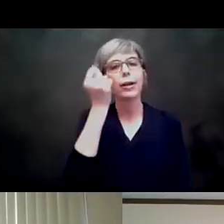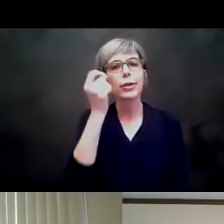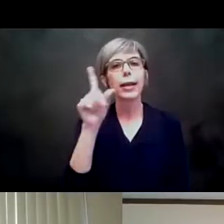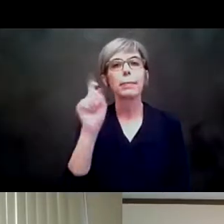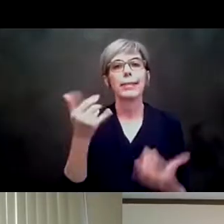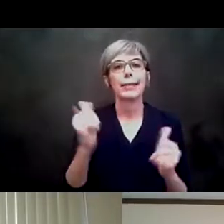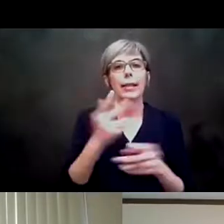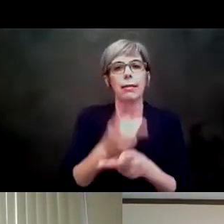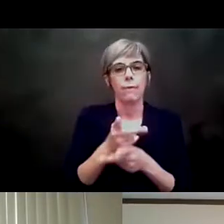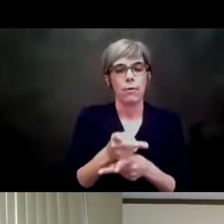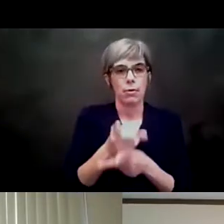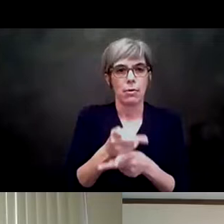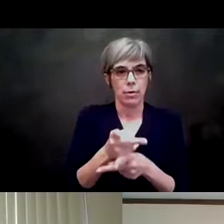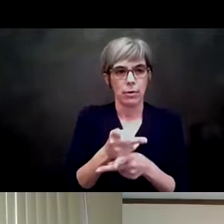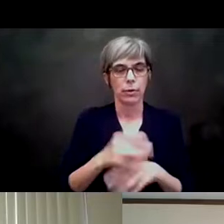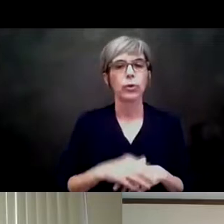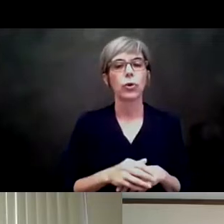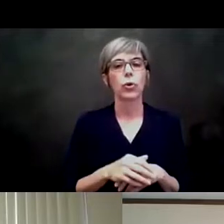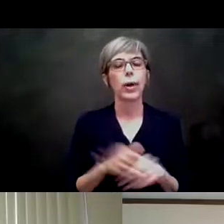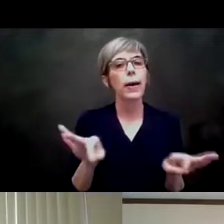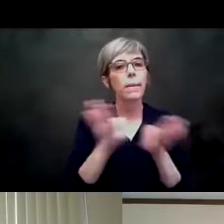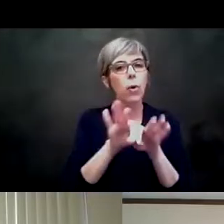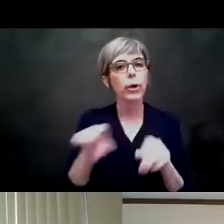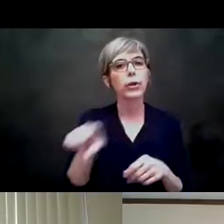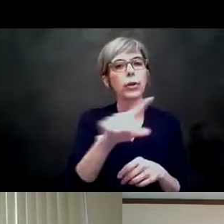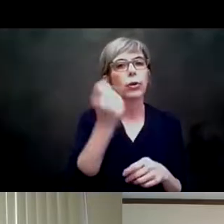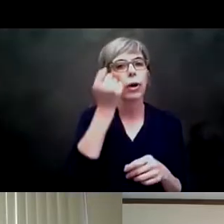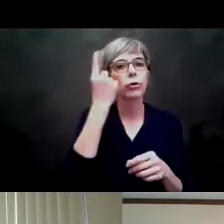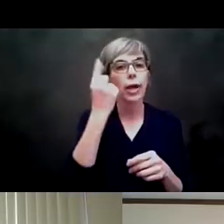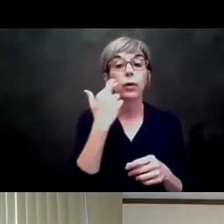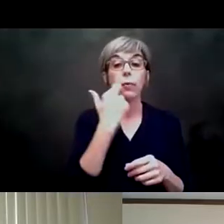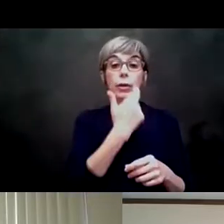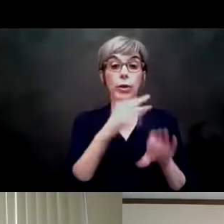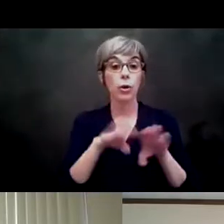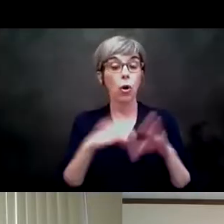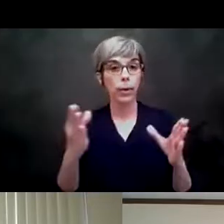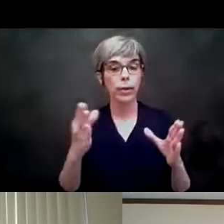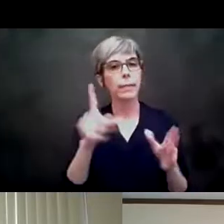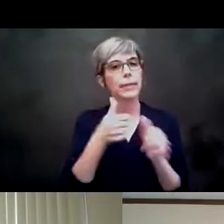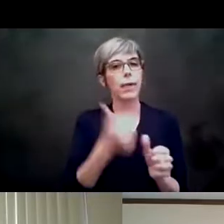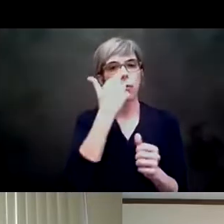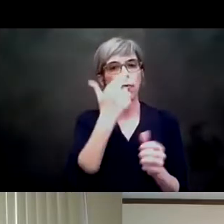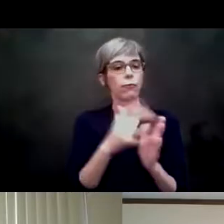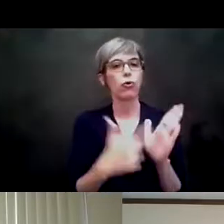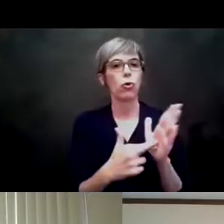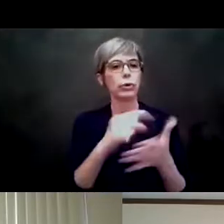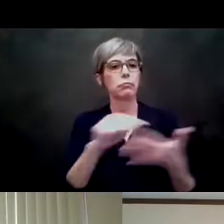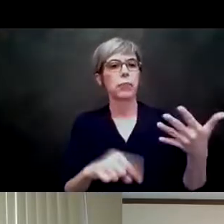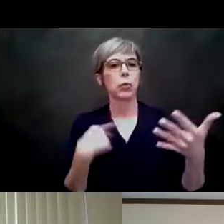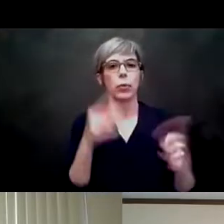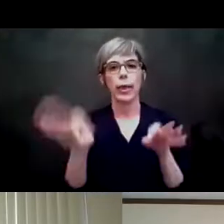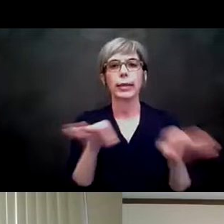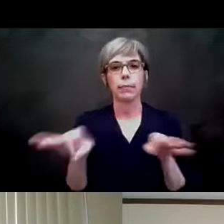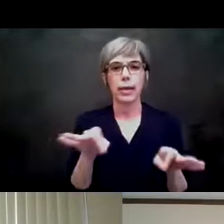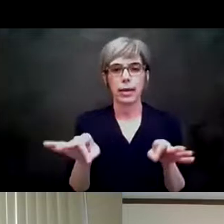place. We'd like to explain the requirements restaurants will be implementing to ensure the health and safety of patrons and workers.